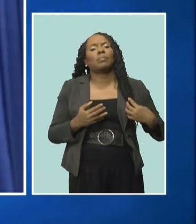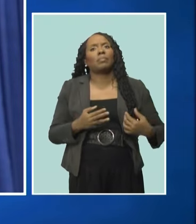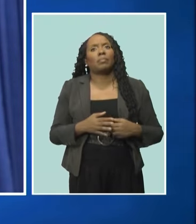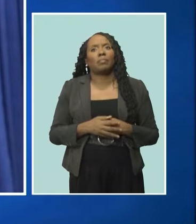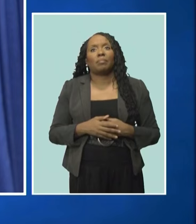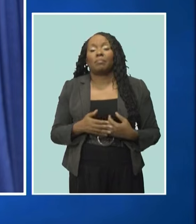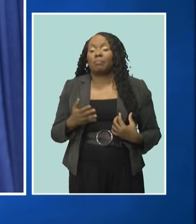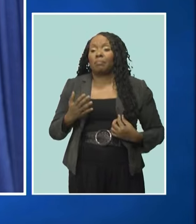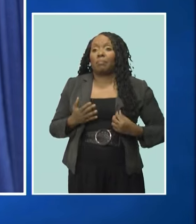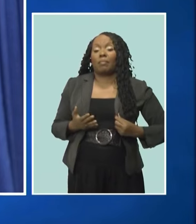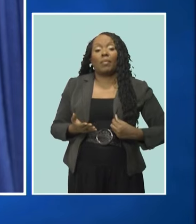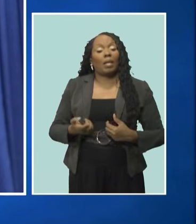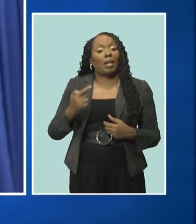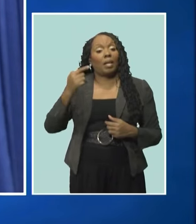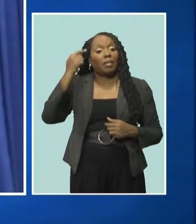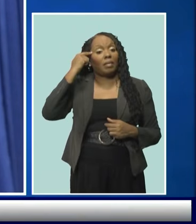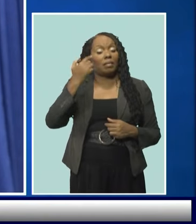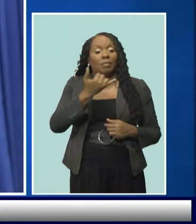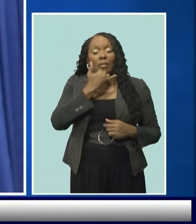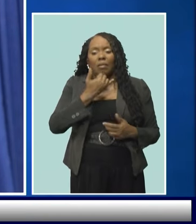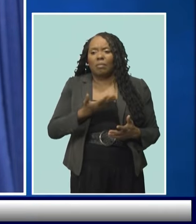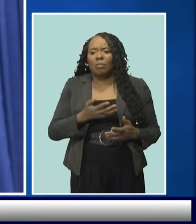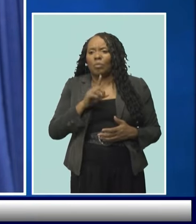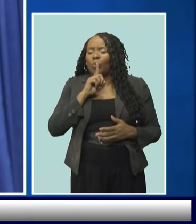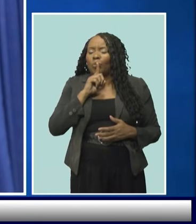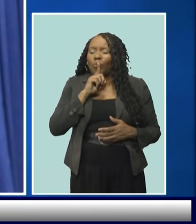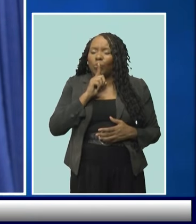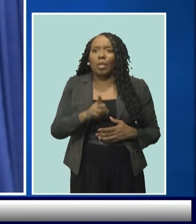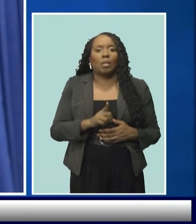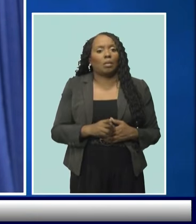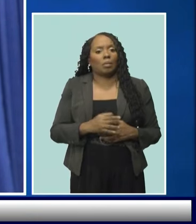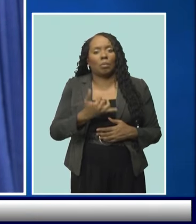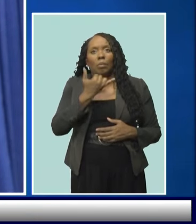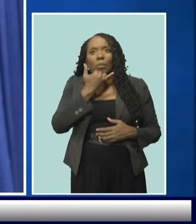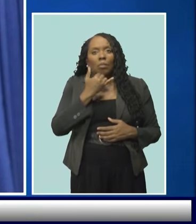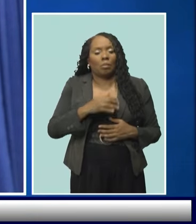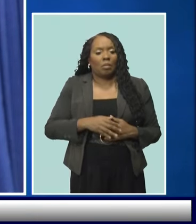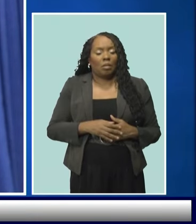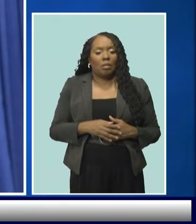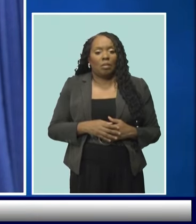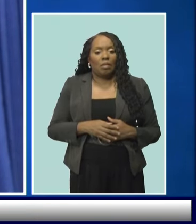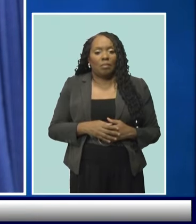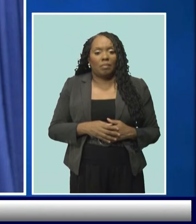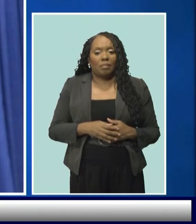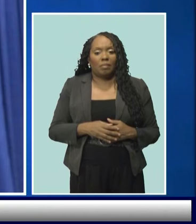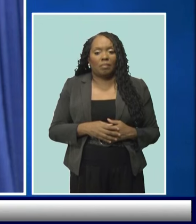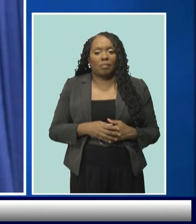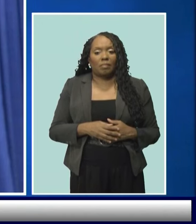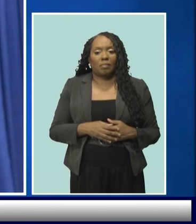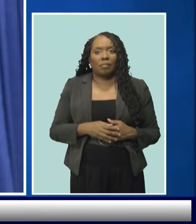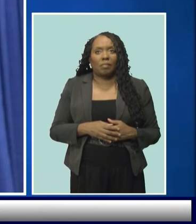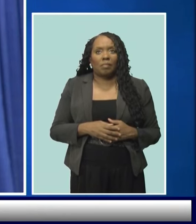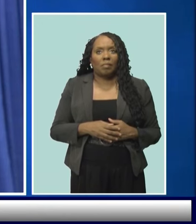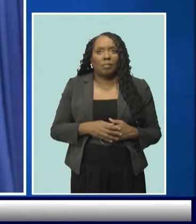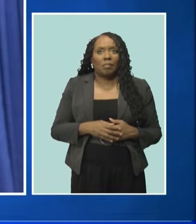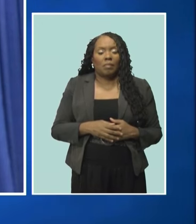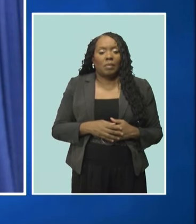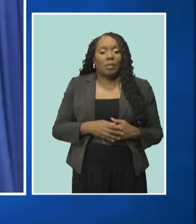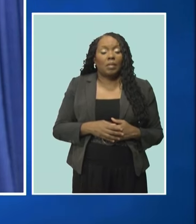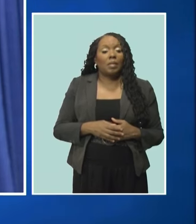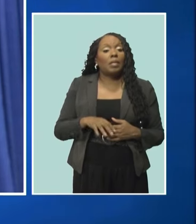it is wrong, fundamentally wrong. The executive has no right saying to a Chief Justice, whoever he or she may